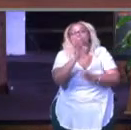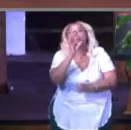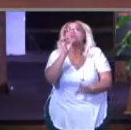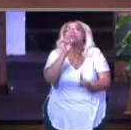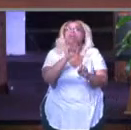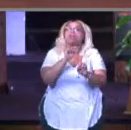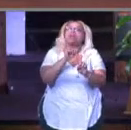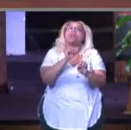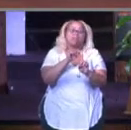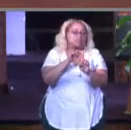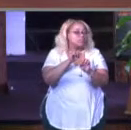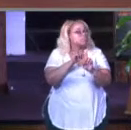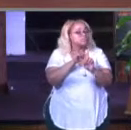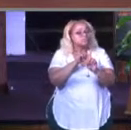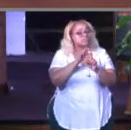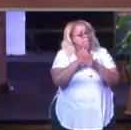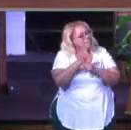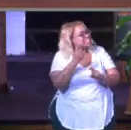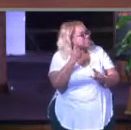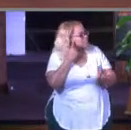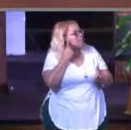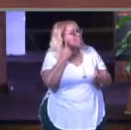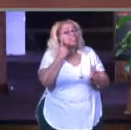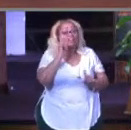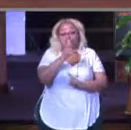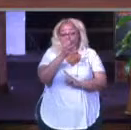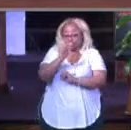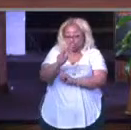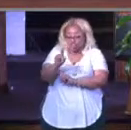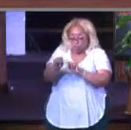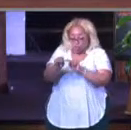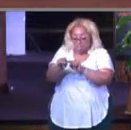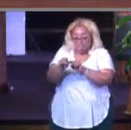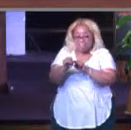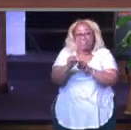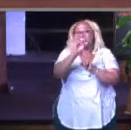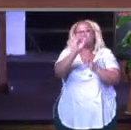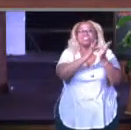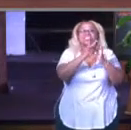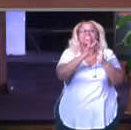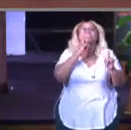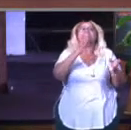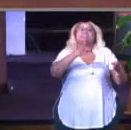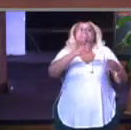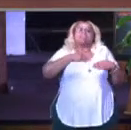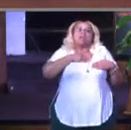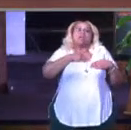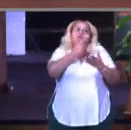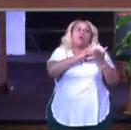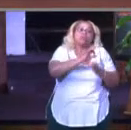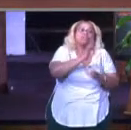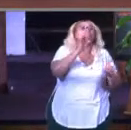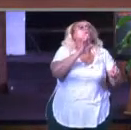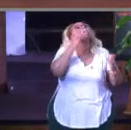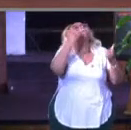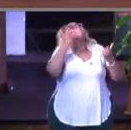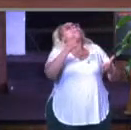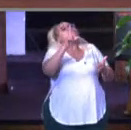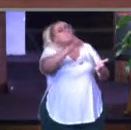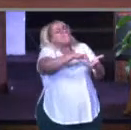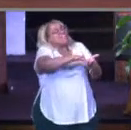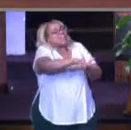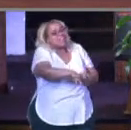Spirit. And that makes sense, because in John chapter 20, Jesus says, receive the Holy Spirit. Now you